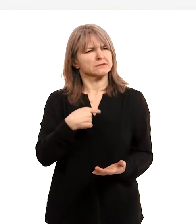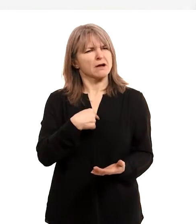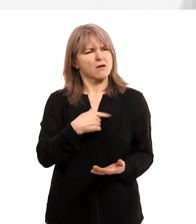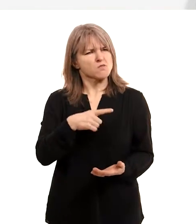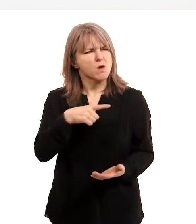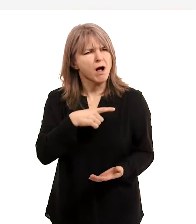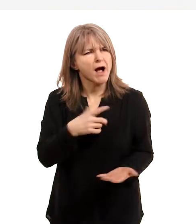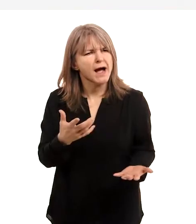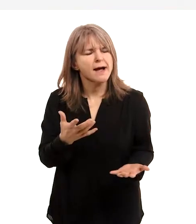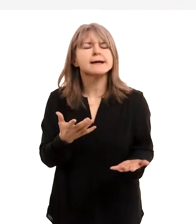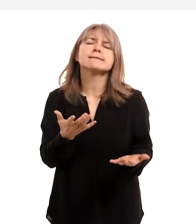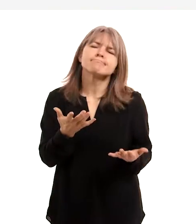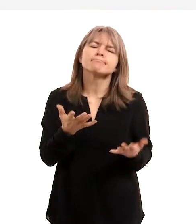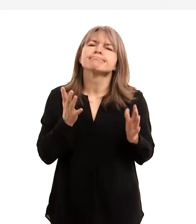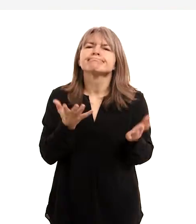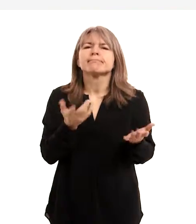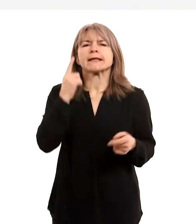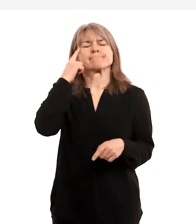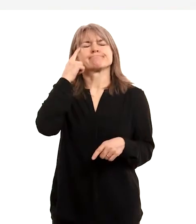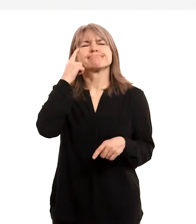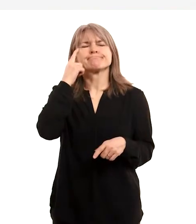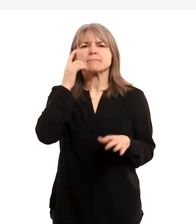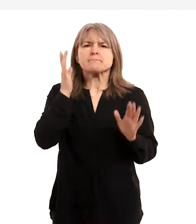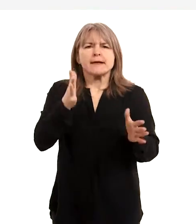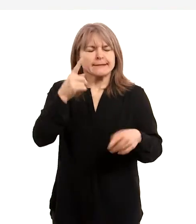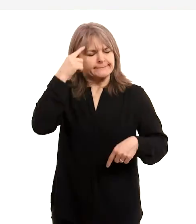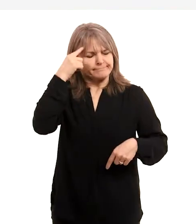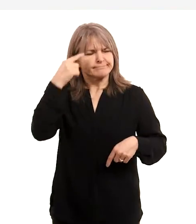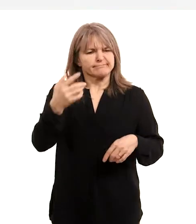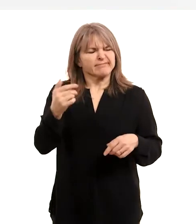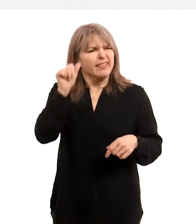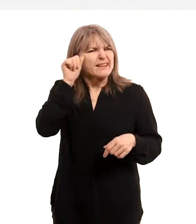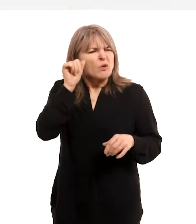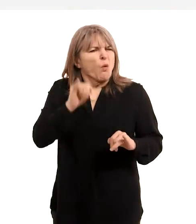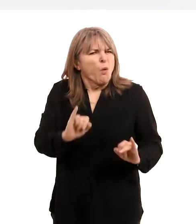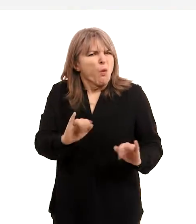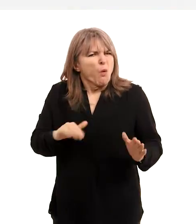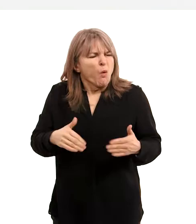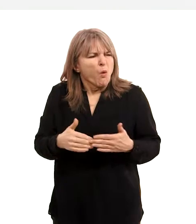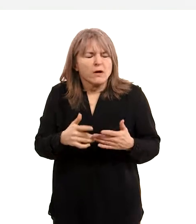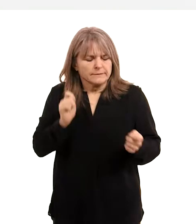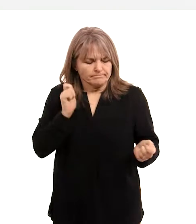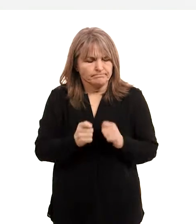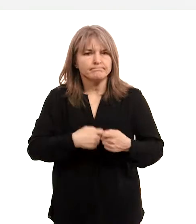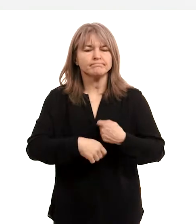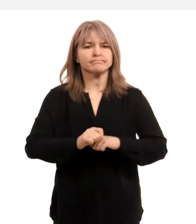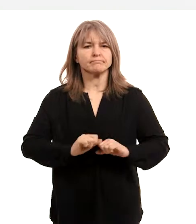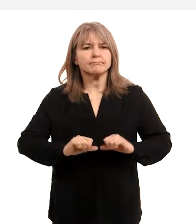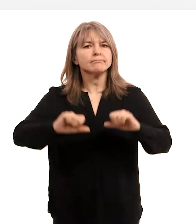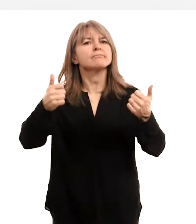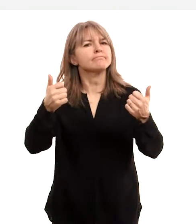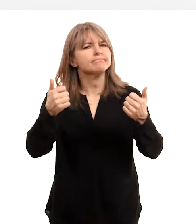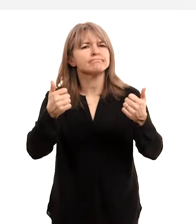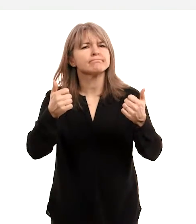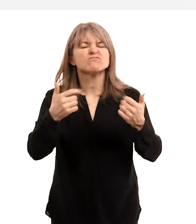had cancer. I had to find something positive out of such a very negative experience. So I got involved in